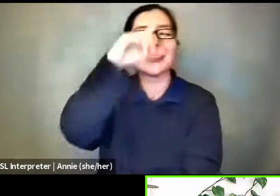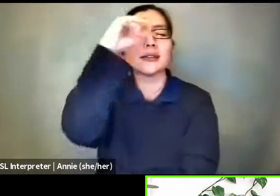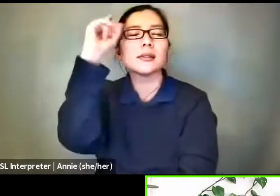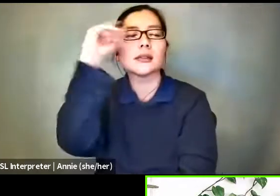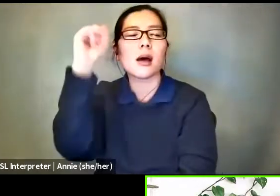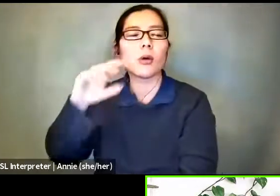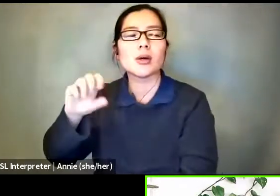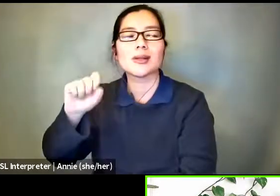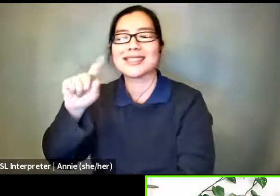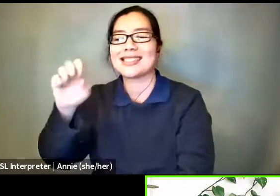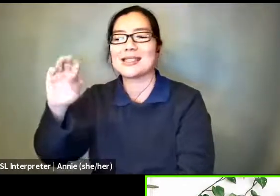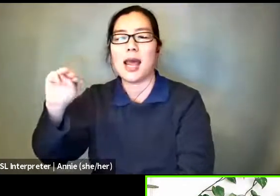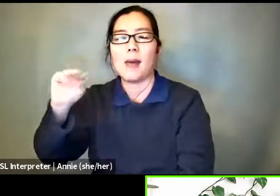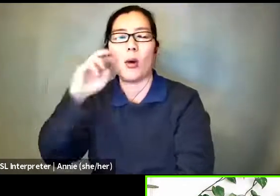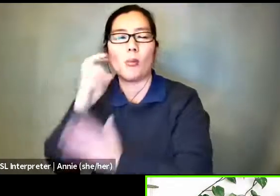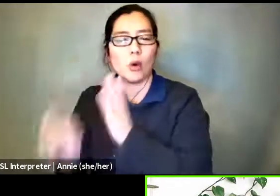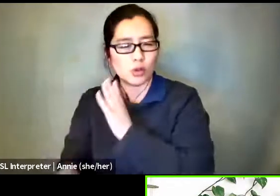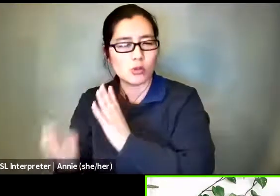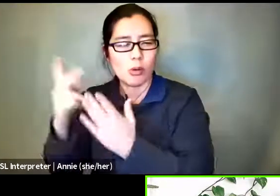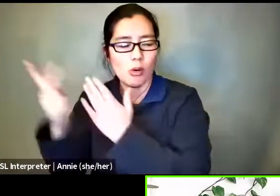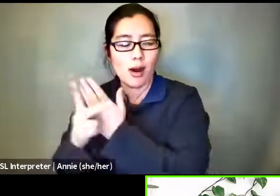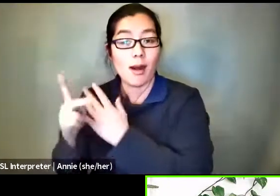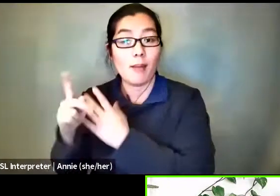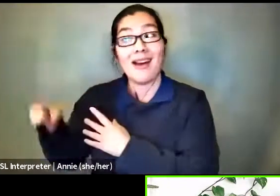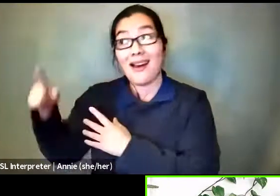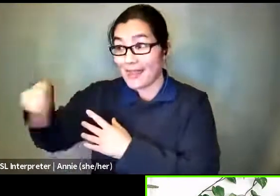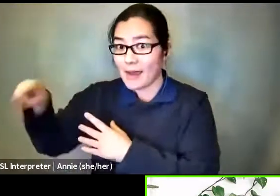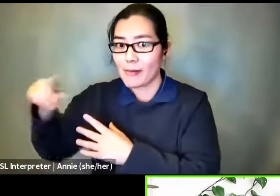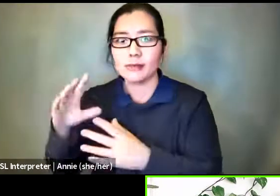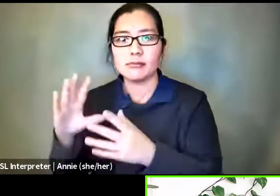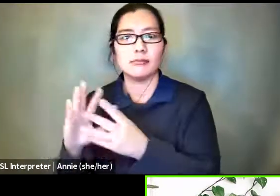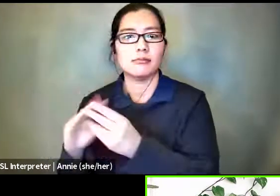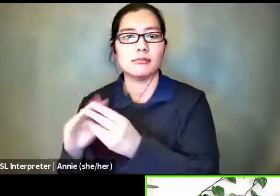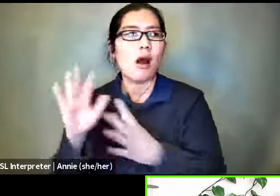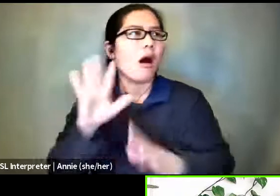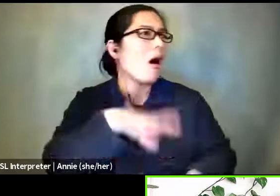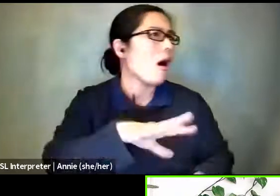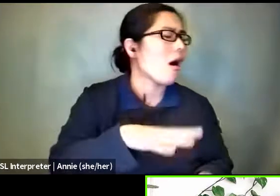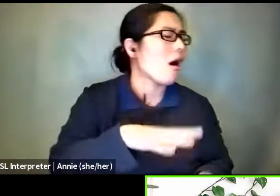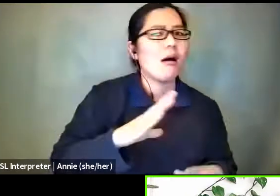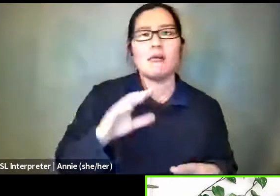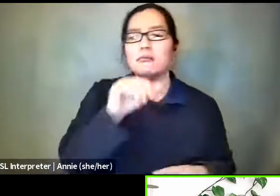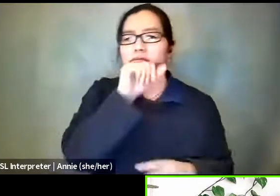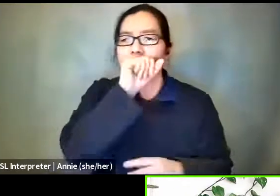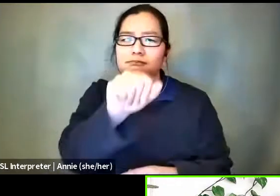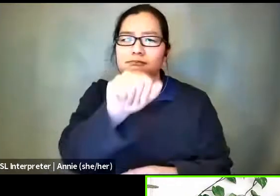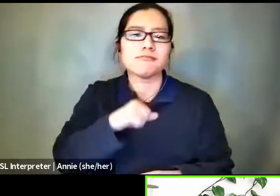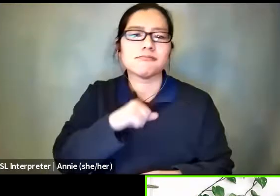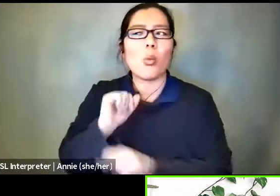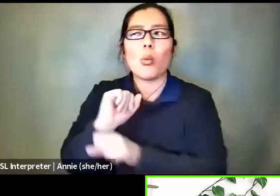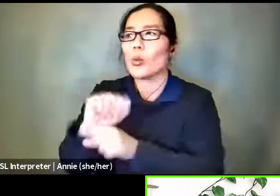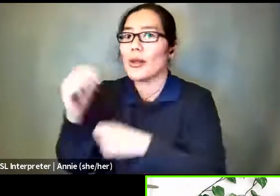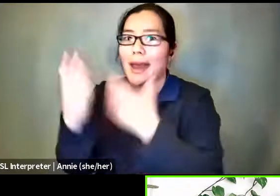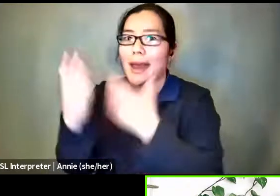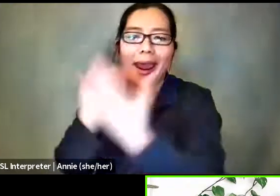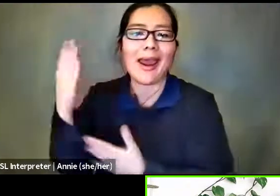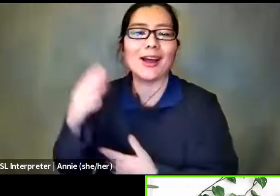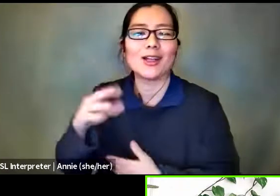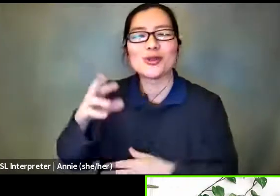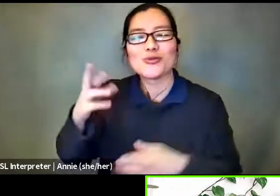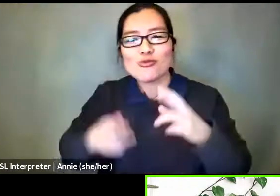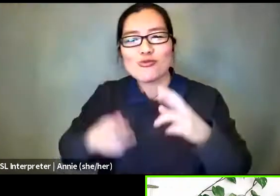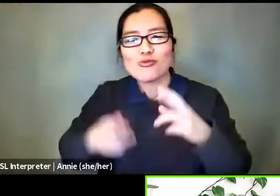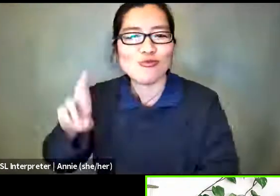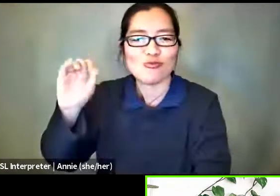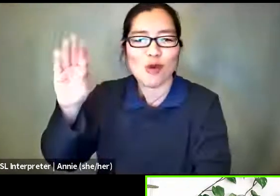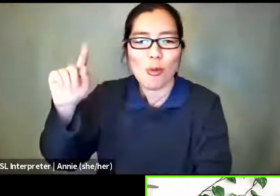for years in focus groups that they loved working with their hands on computing projects using robots or